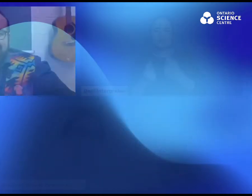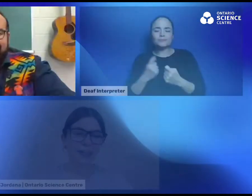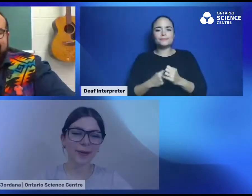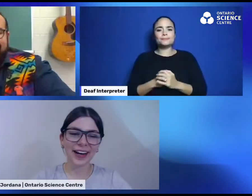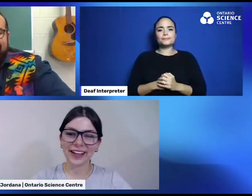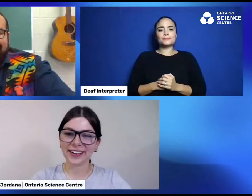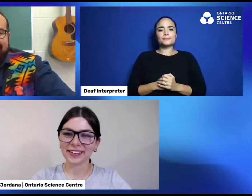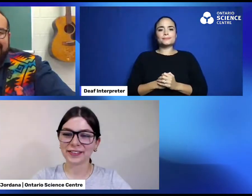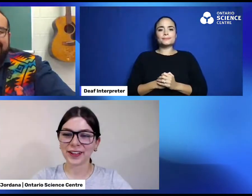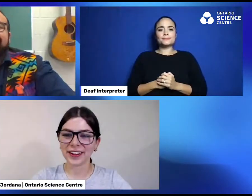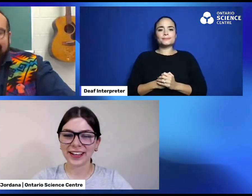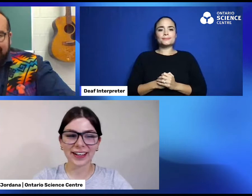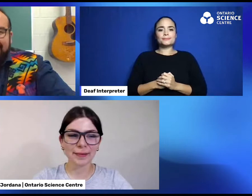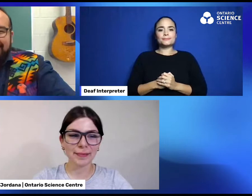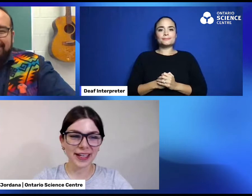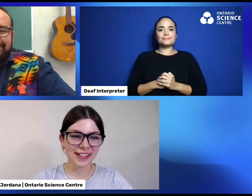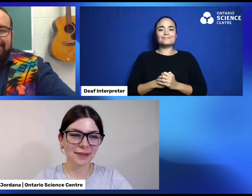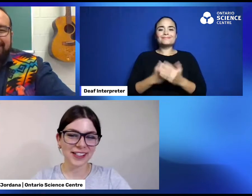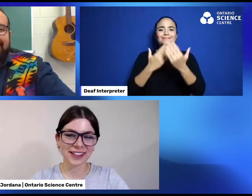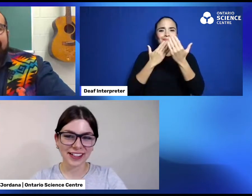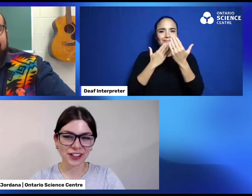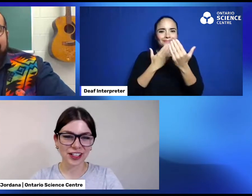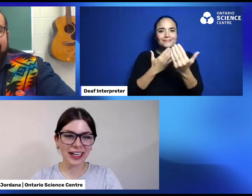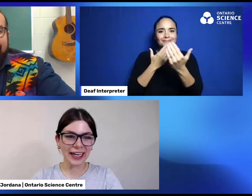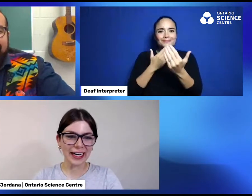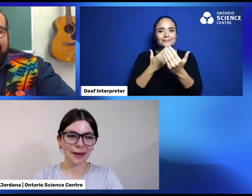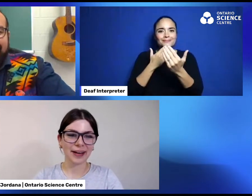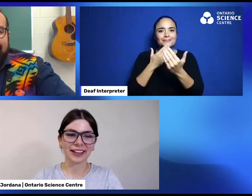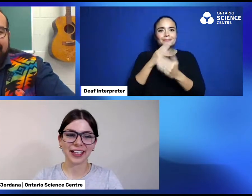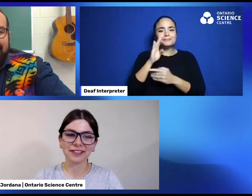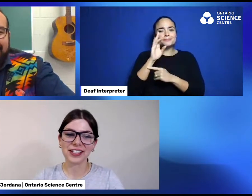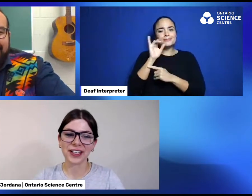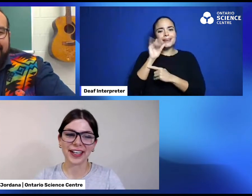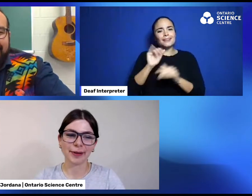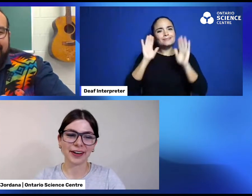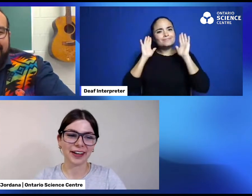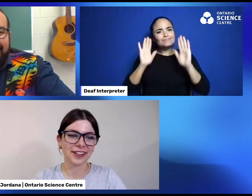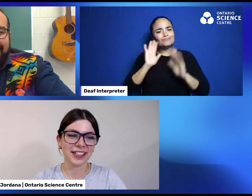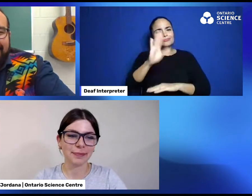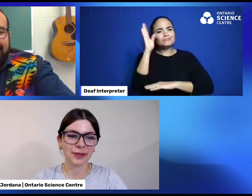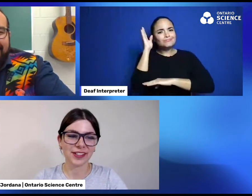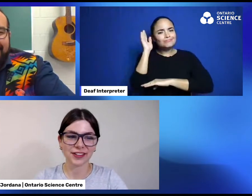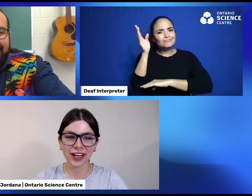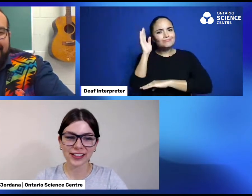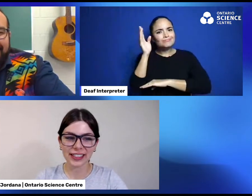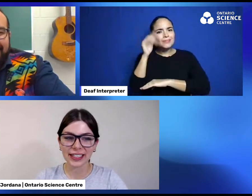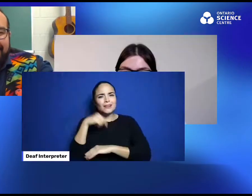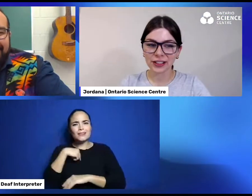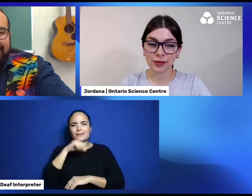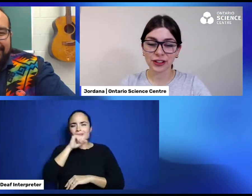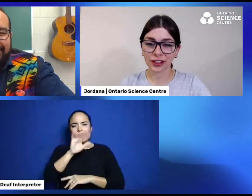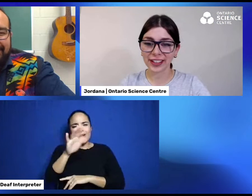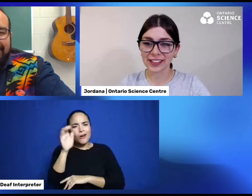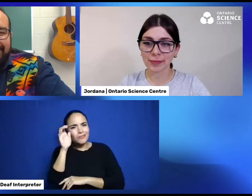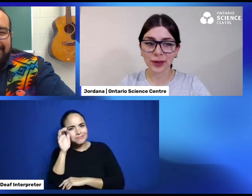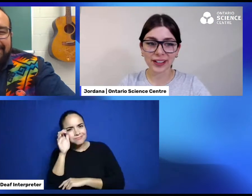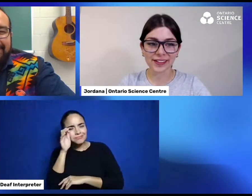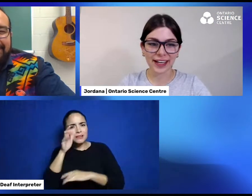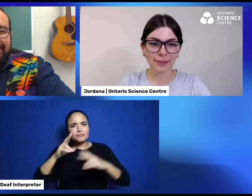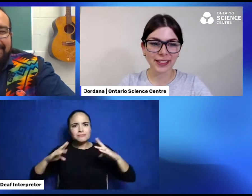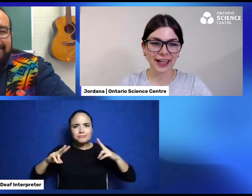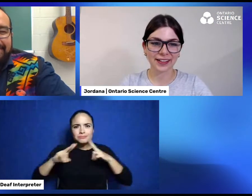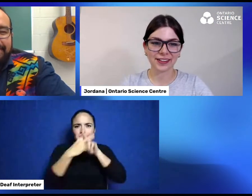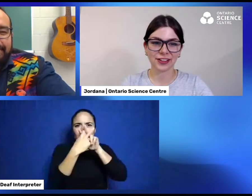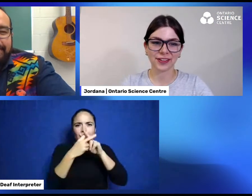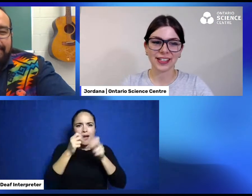Thank you, Brian. For that amazing presentation. I loved hearing about how the teepee was constructed. To ensure that smoke